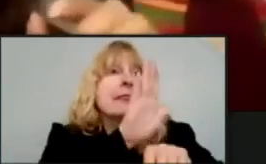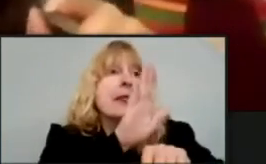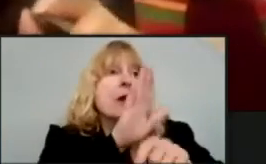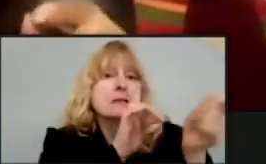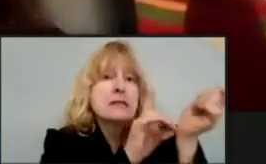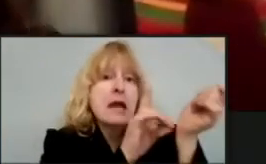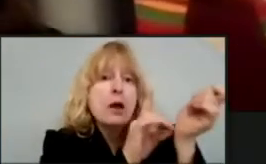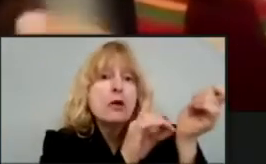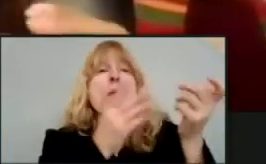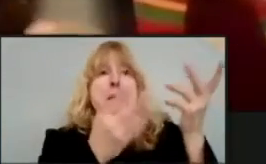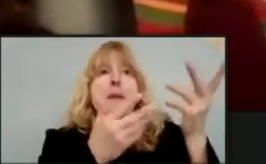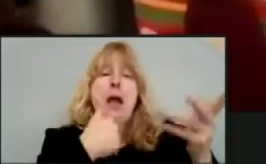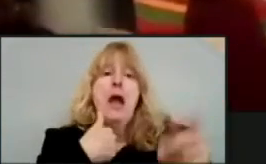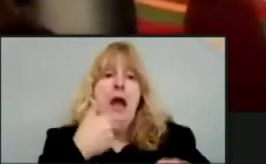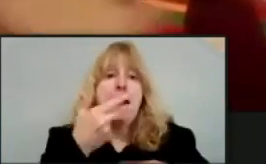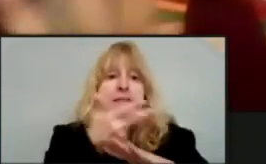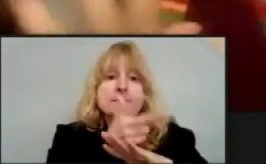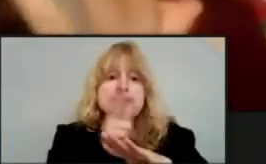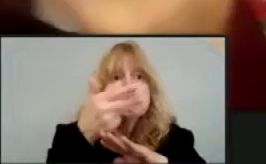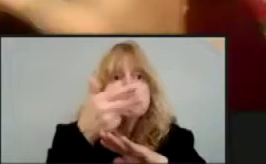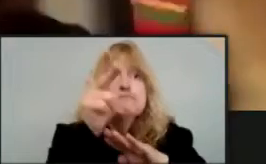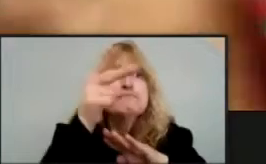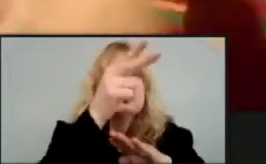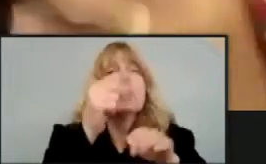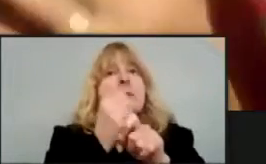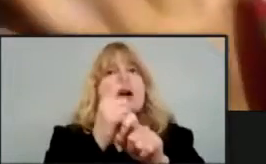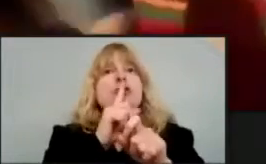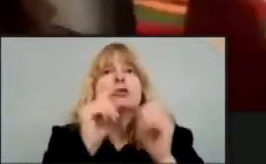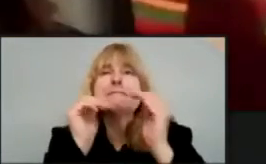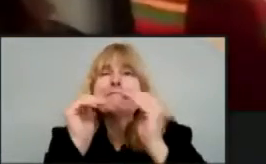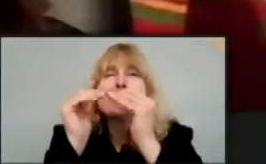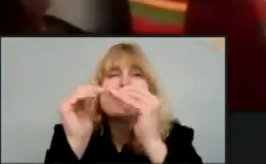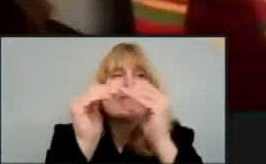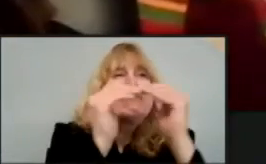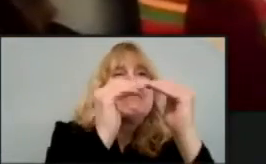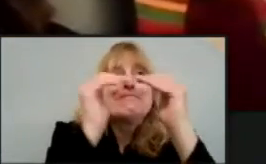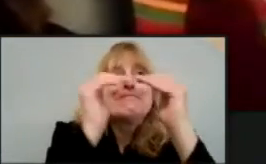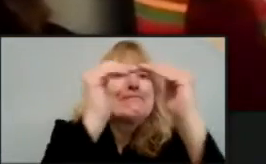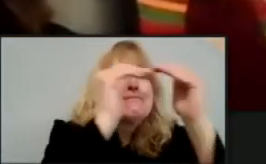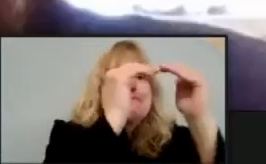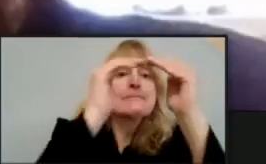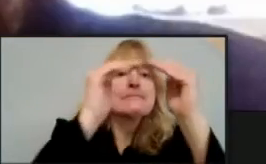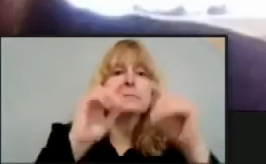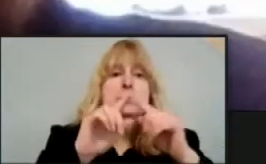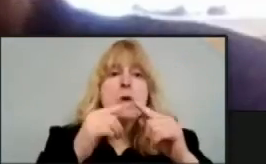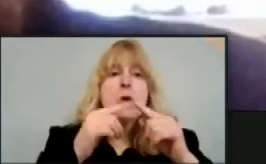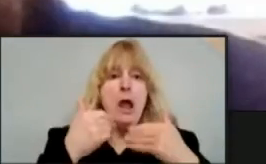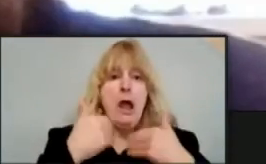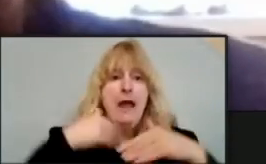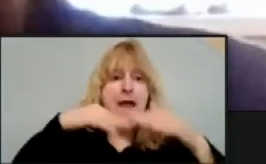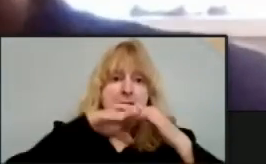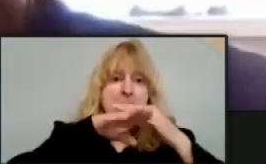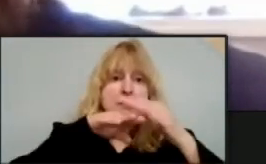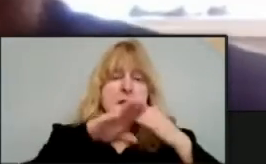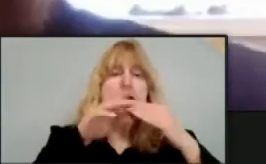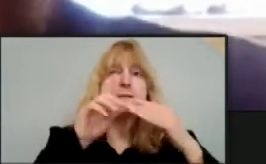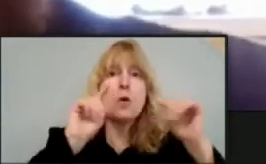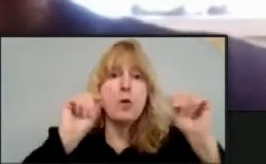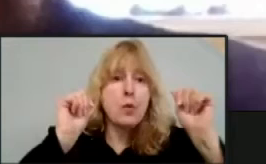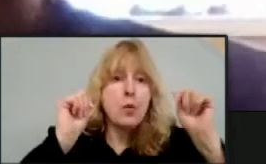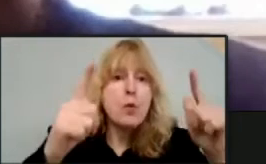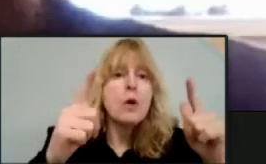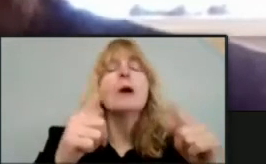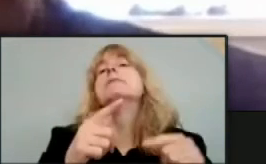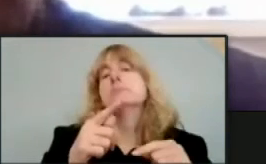make sure there is equitable access by the people who are struggling the most to get health care? We have absolutely already